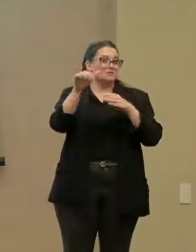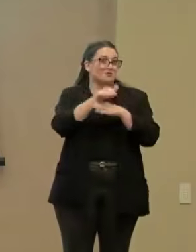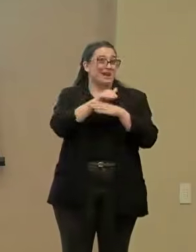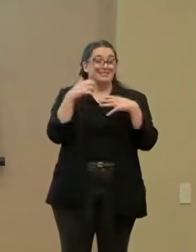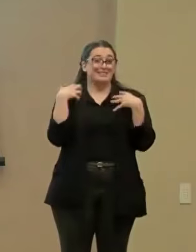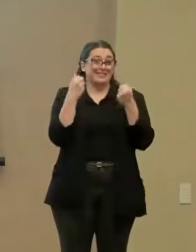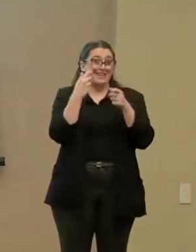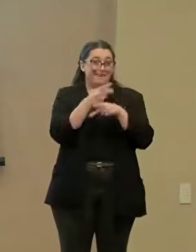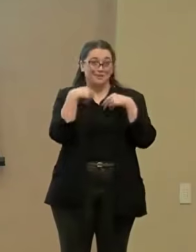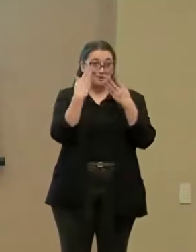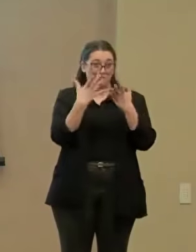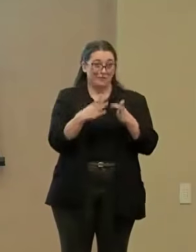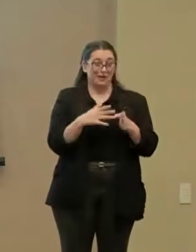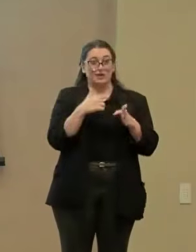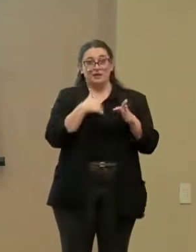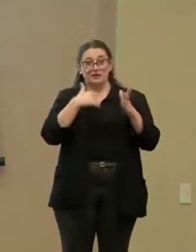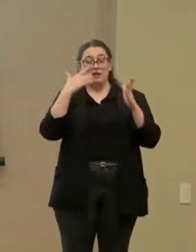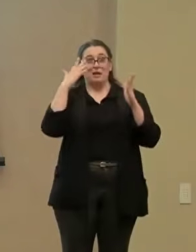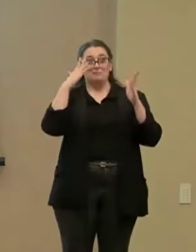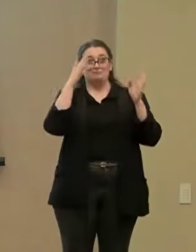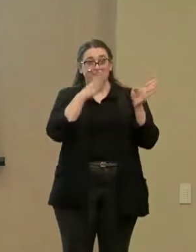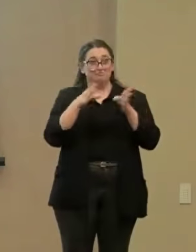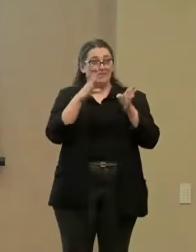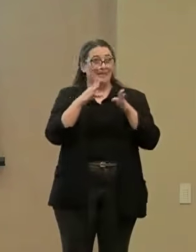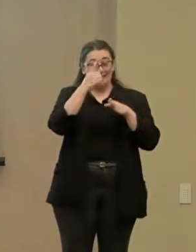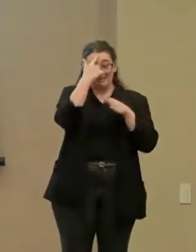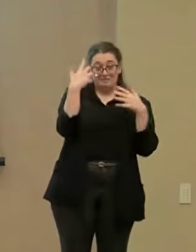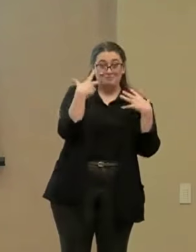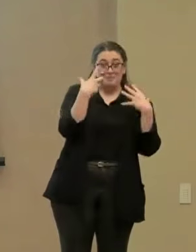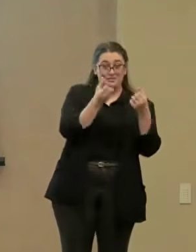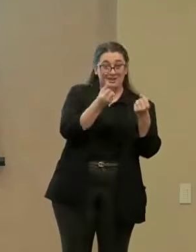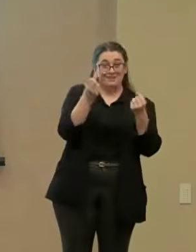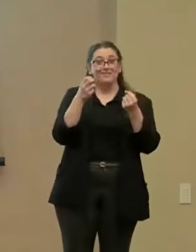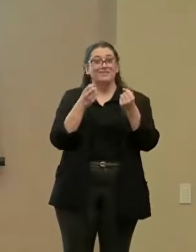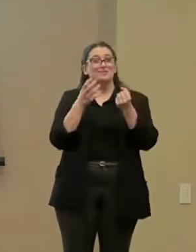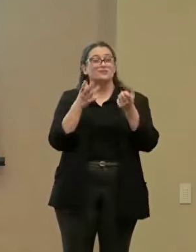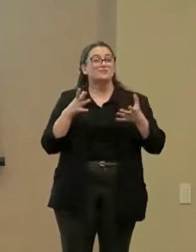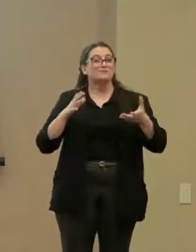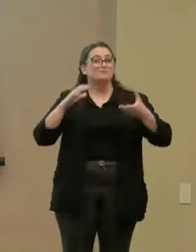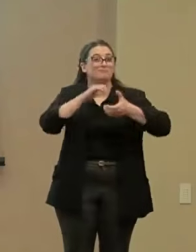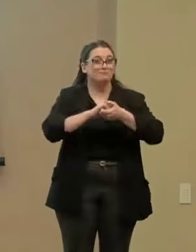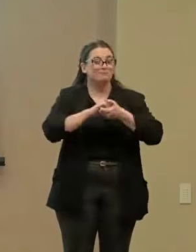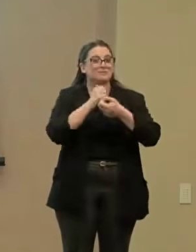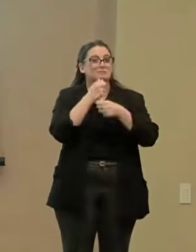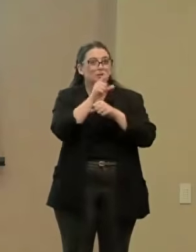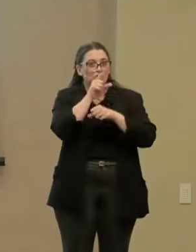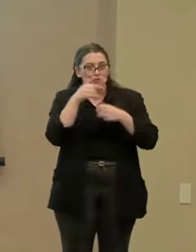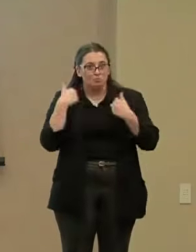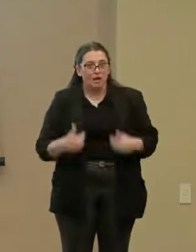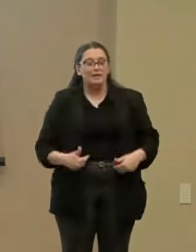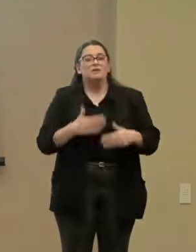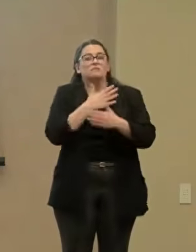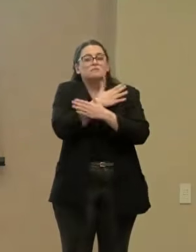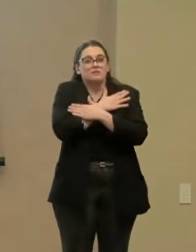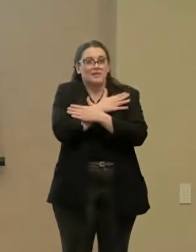provider, of integrating the mental health aspects to make sure that your body is able to relax